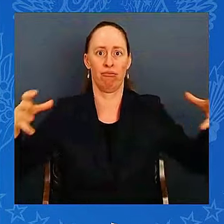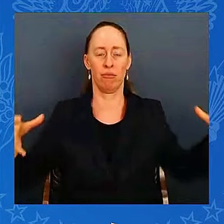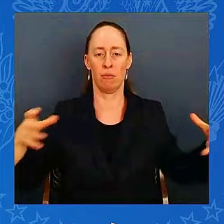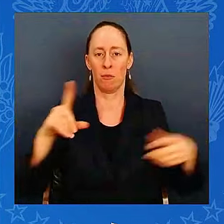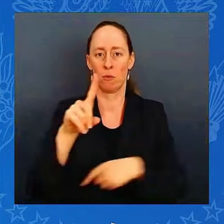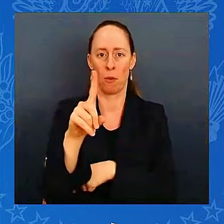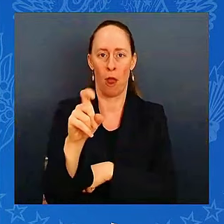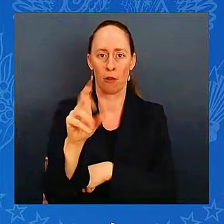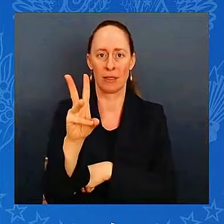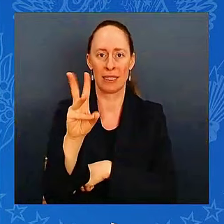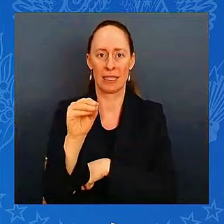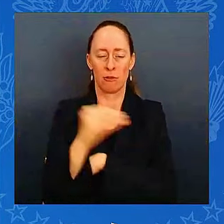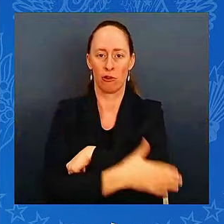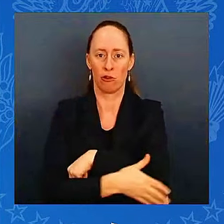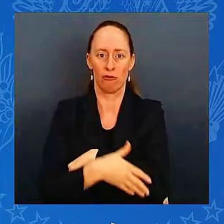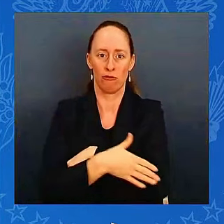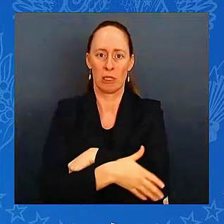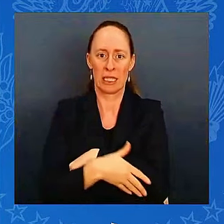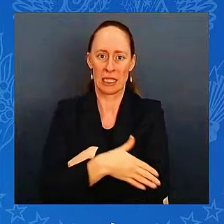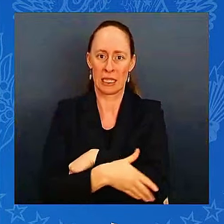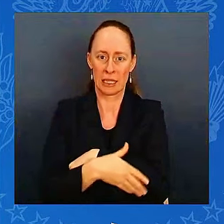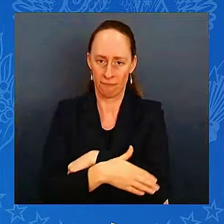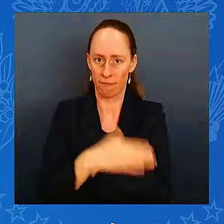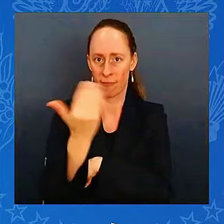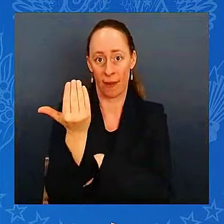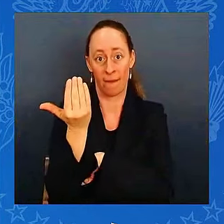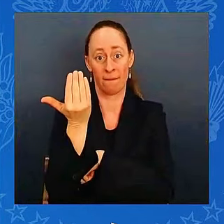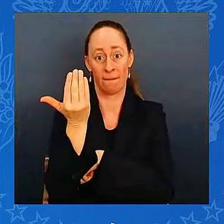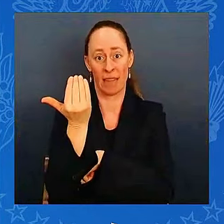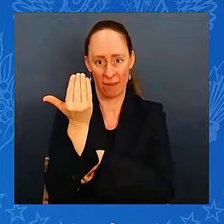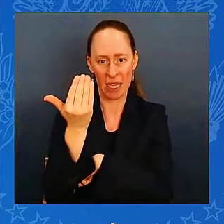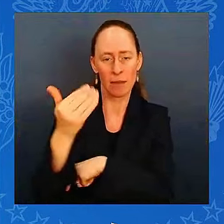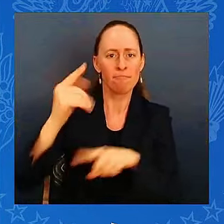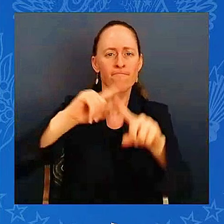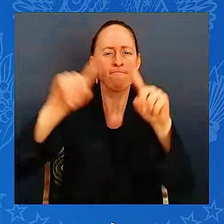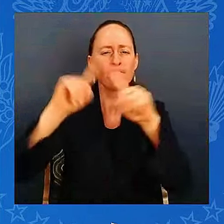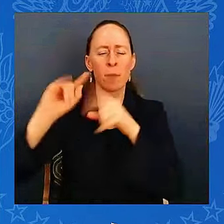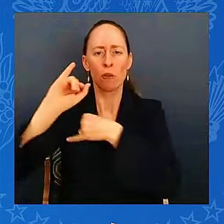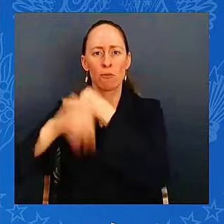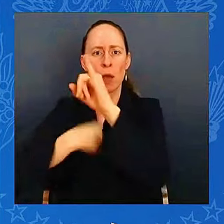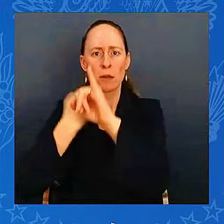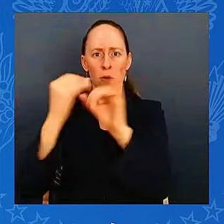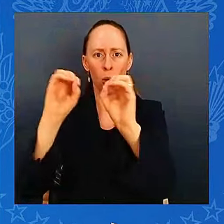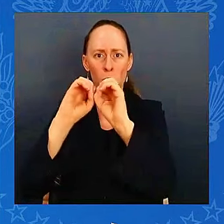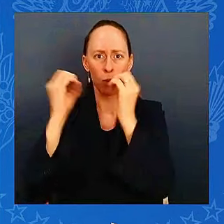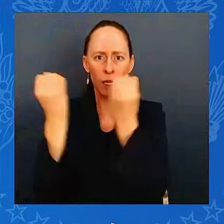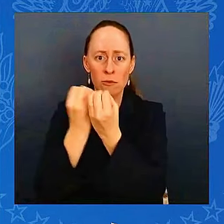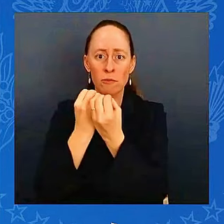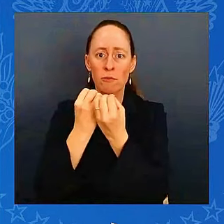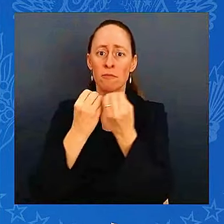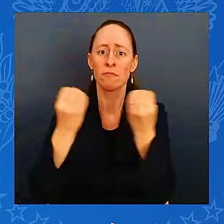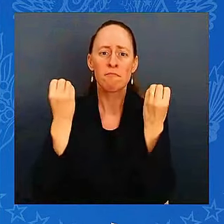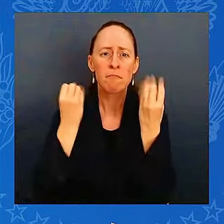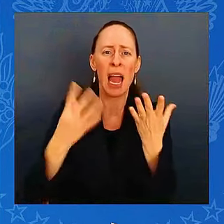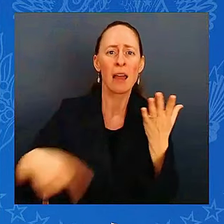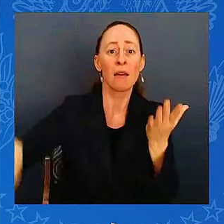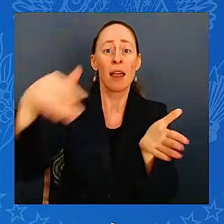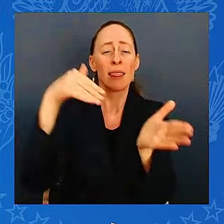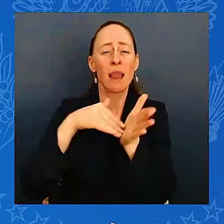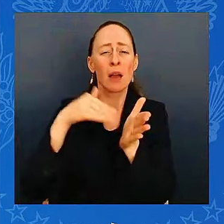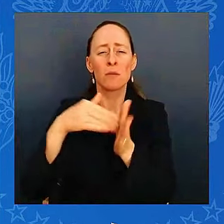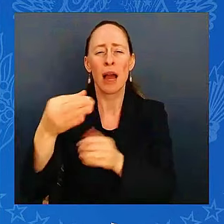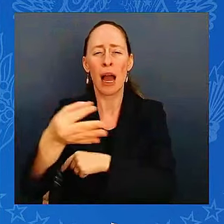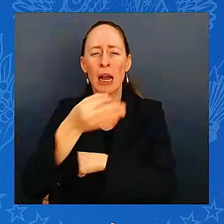more than 1,600 experts from around the world. And together, this coalition has taken concrete steps to make our communities